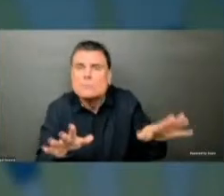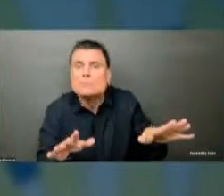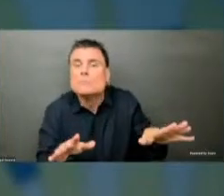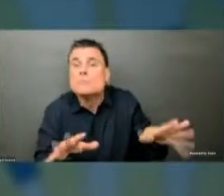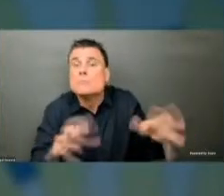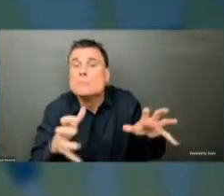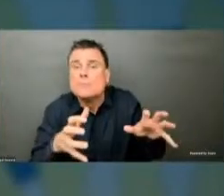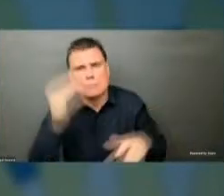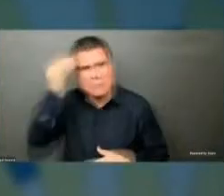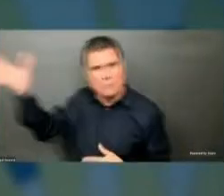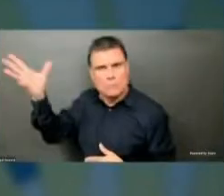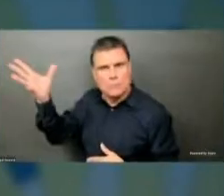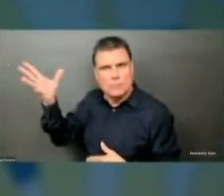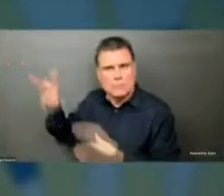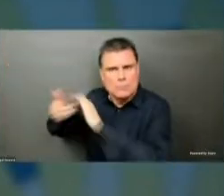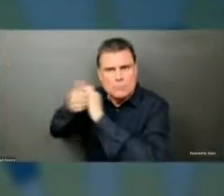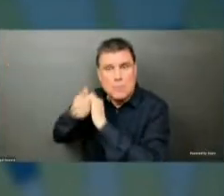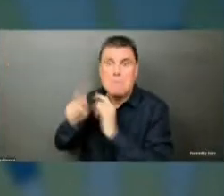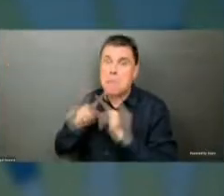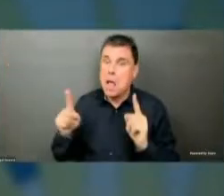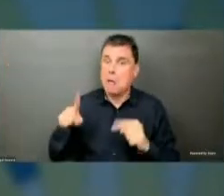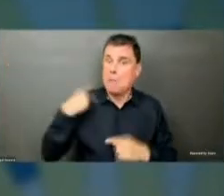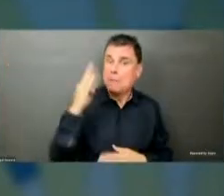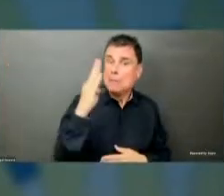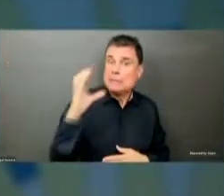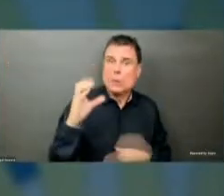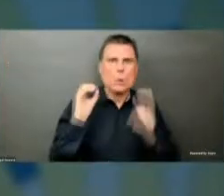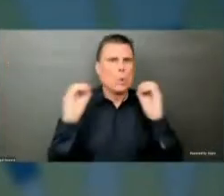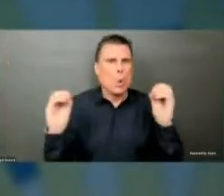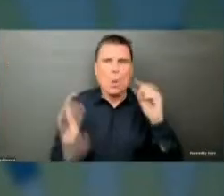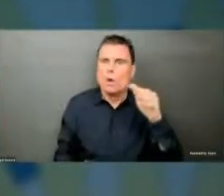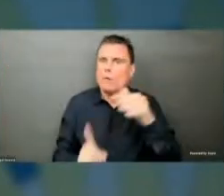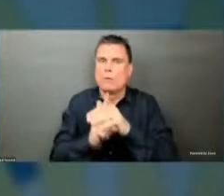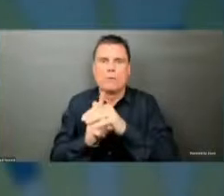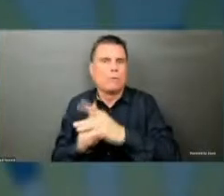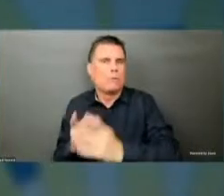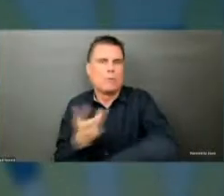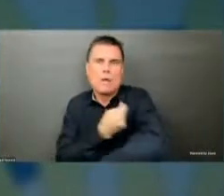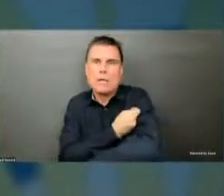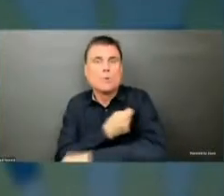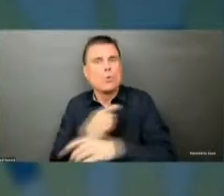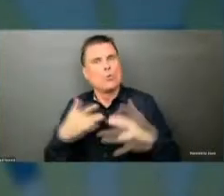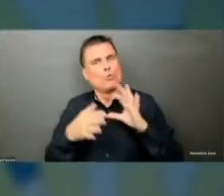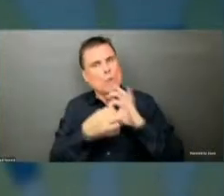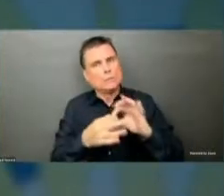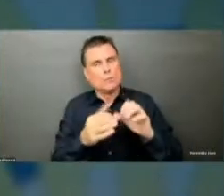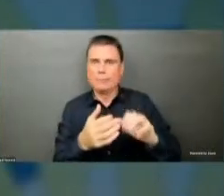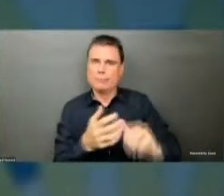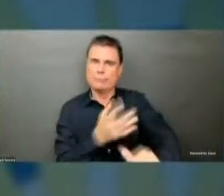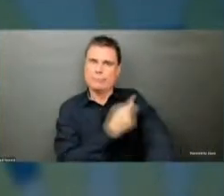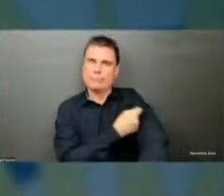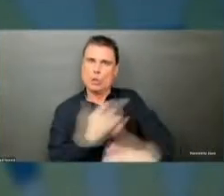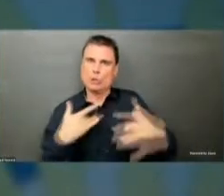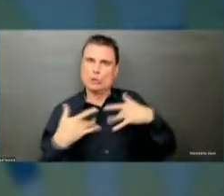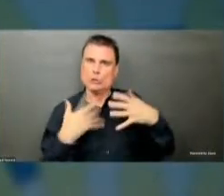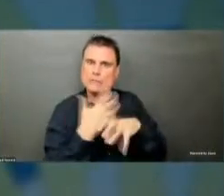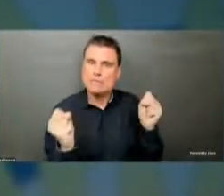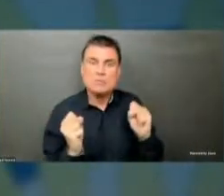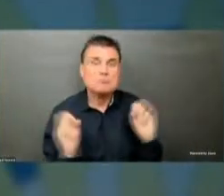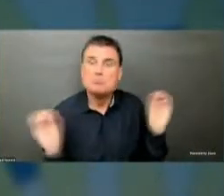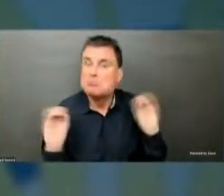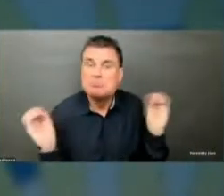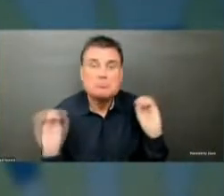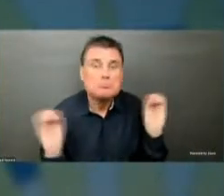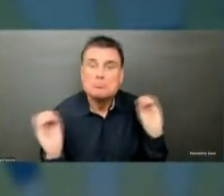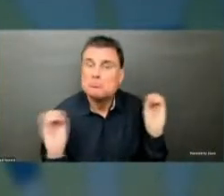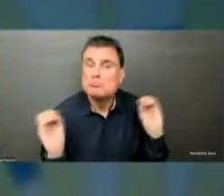the vaccines that we're using, with over 145,000 doses, as I mentioned, being administered here in BC. So we have